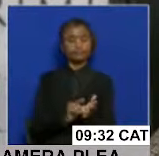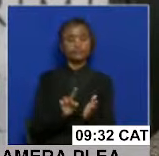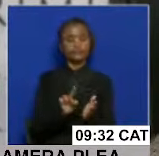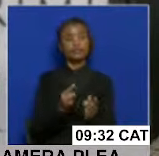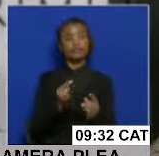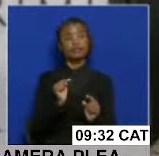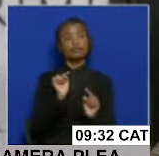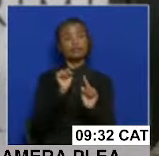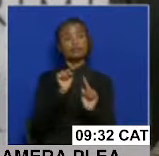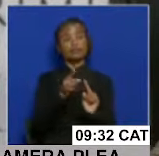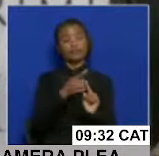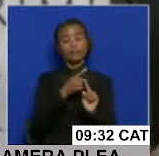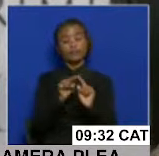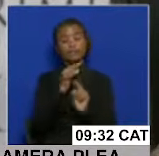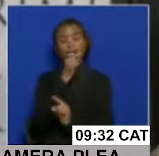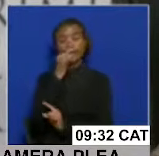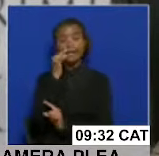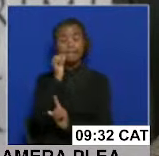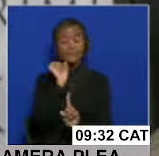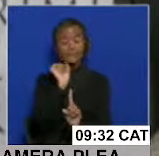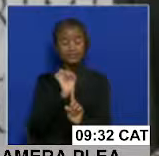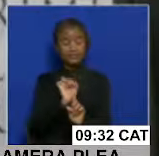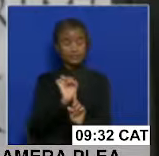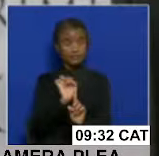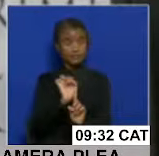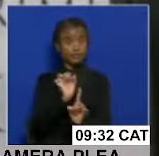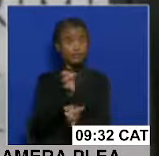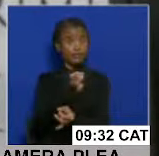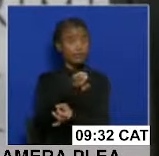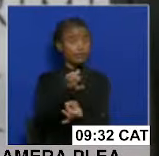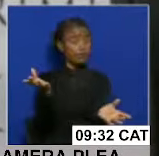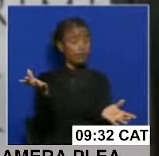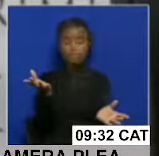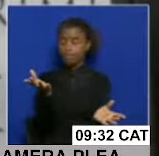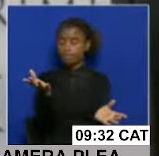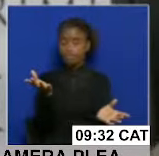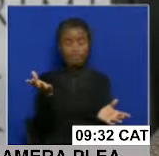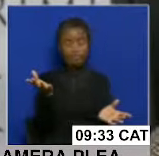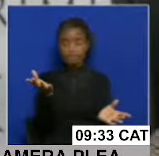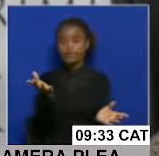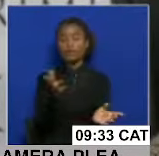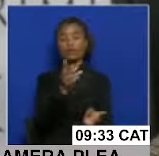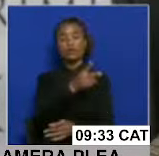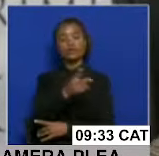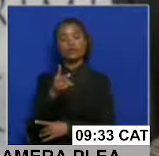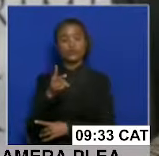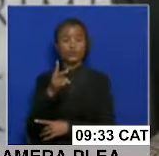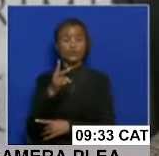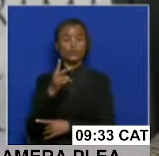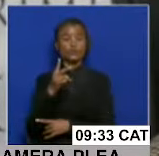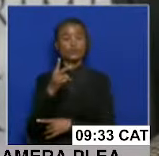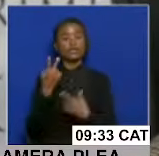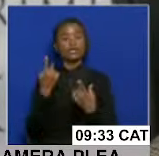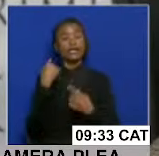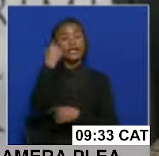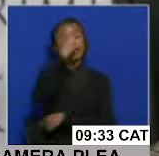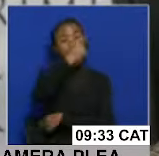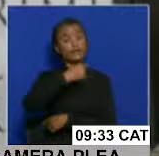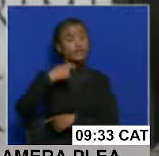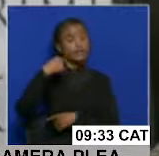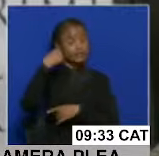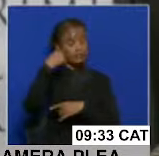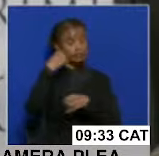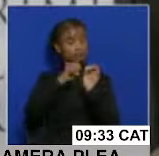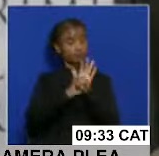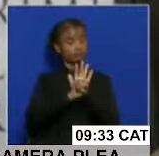withheld and her image not be projected. We accept off the bat that based on